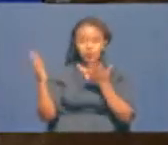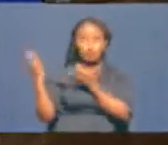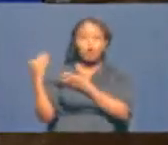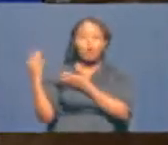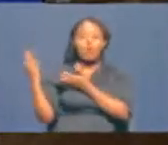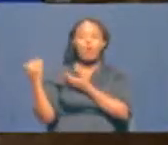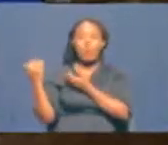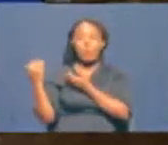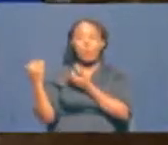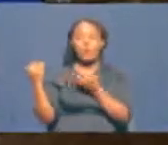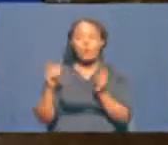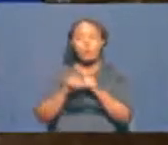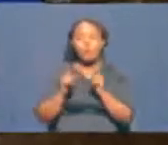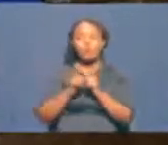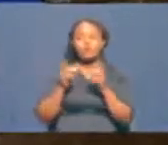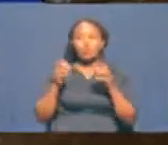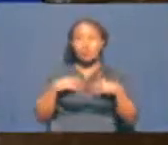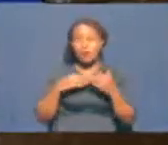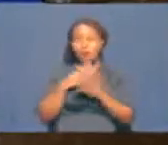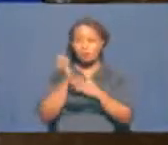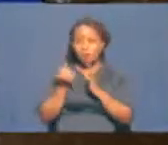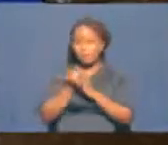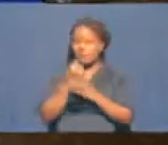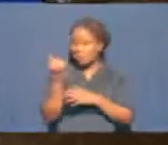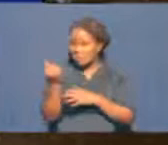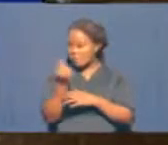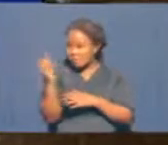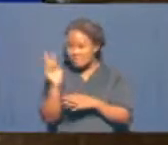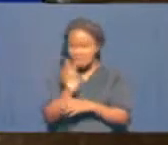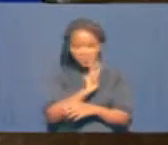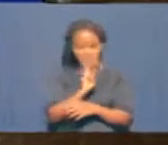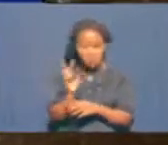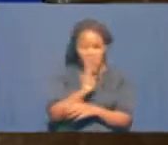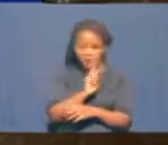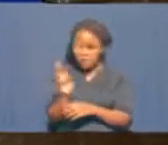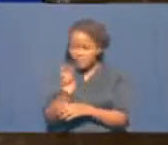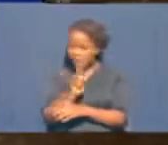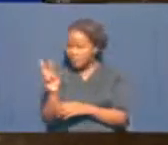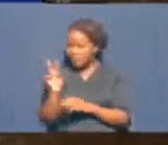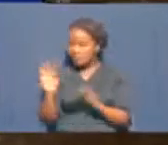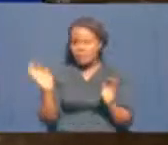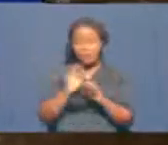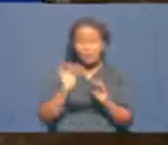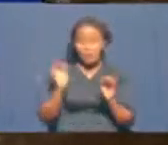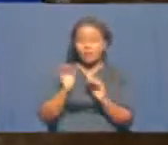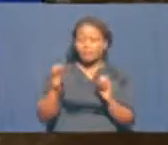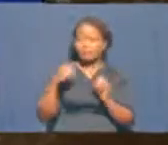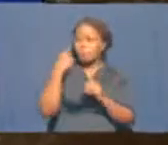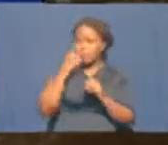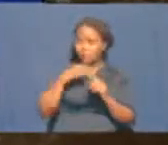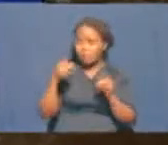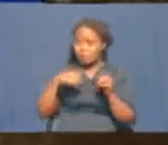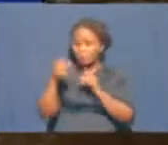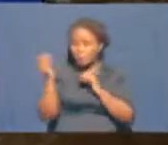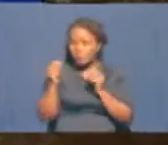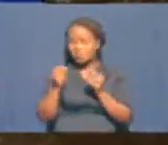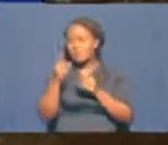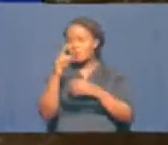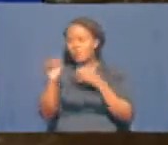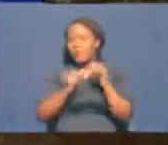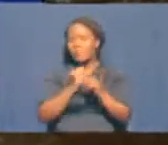and not merely spectators who go to vote once a year and forget about it.